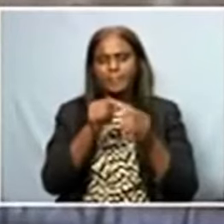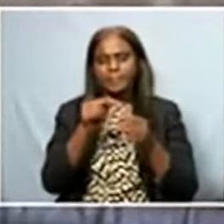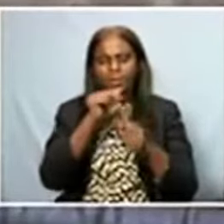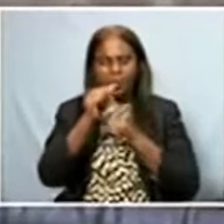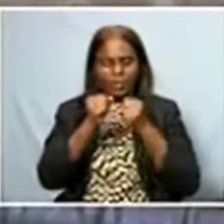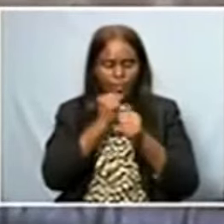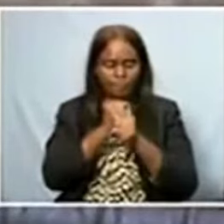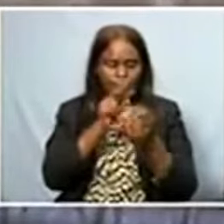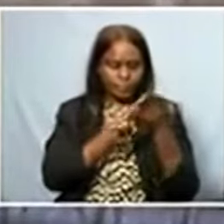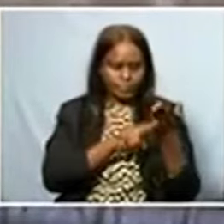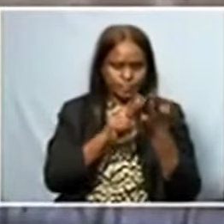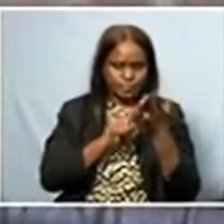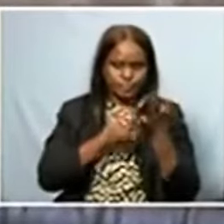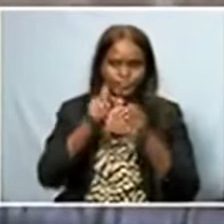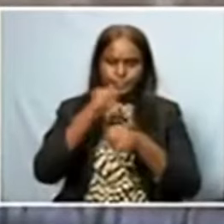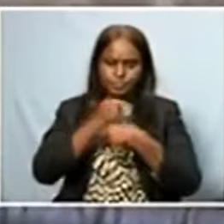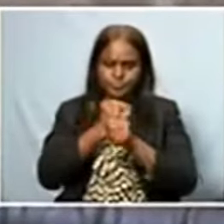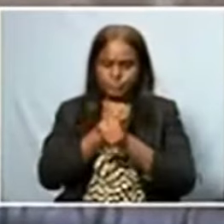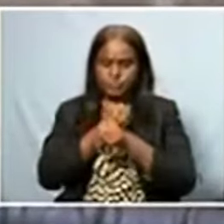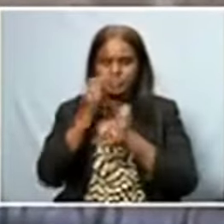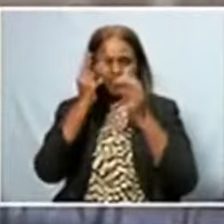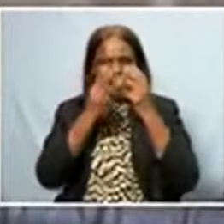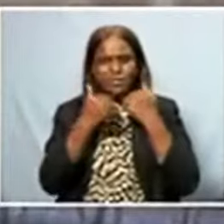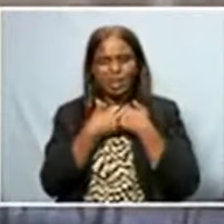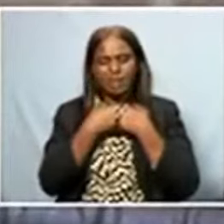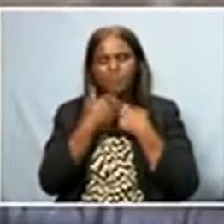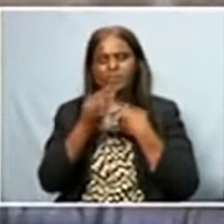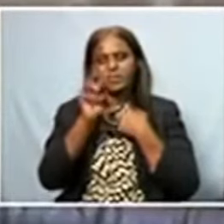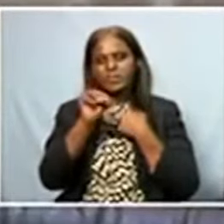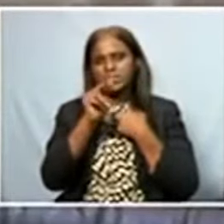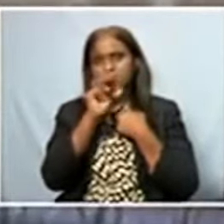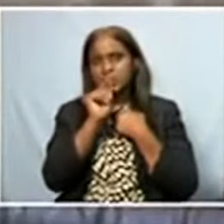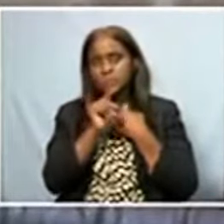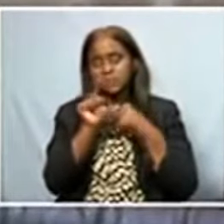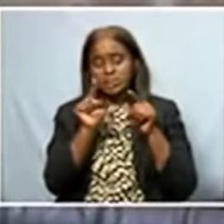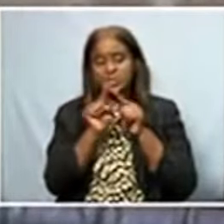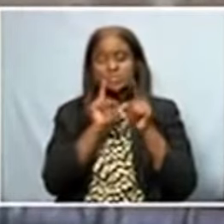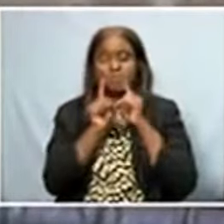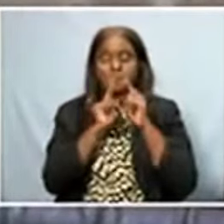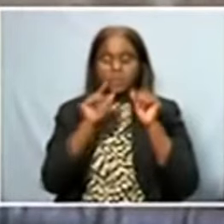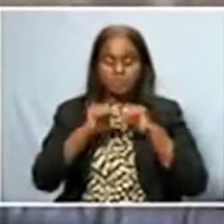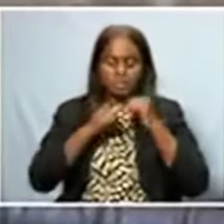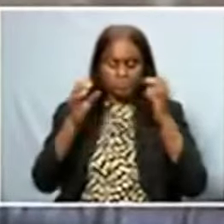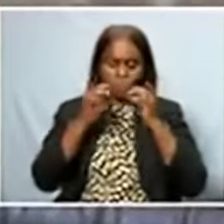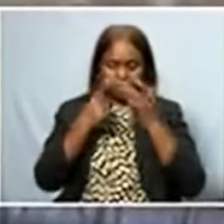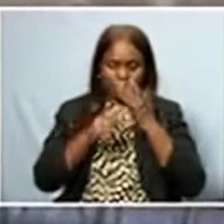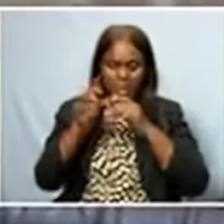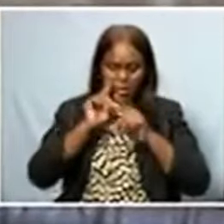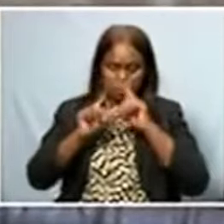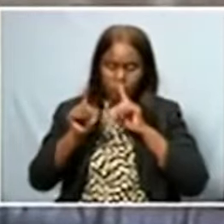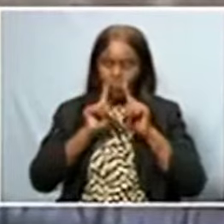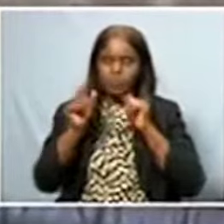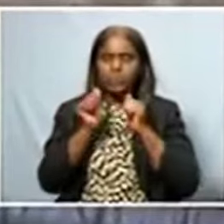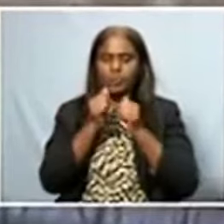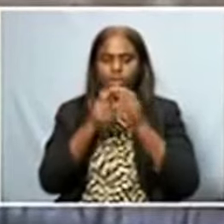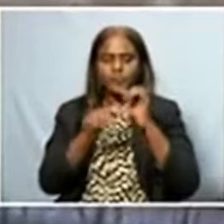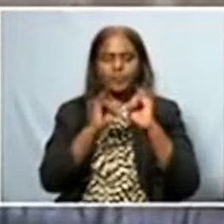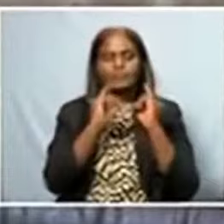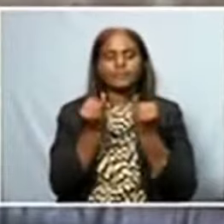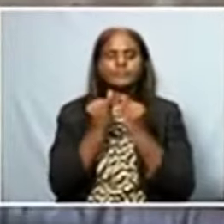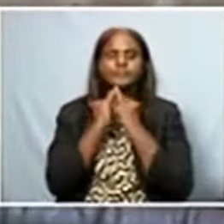they generate, are very concerned, Mr. Speaker. And speaking as a committee that interacted with the